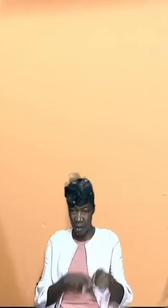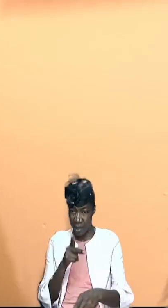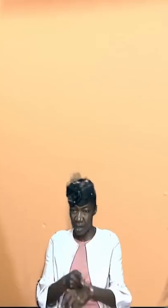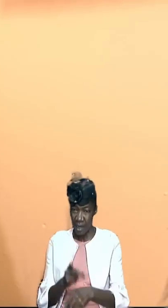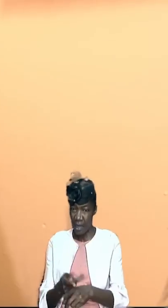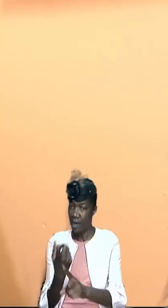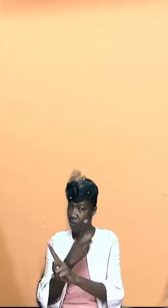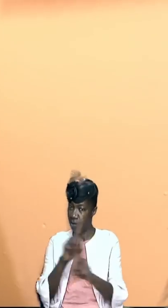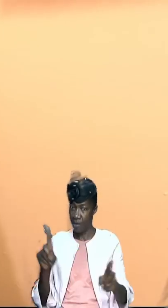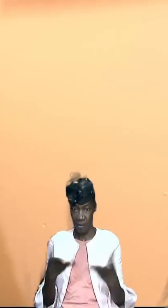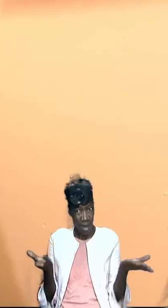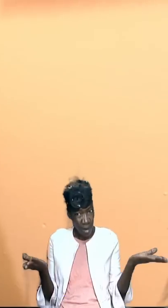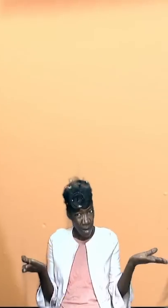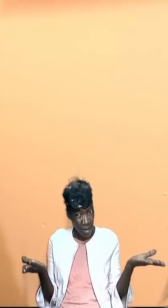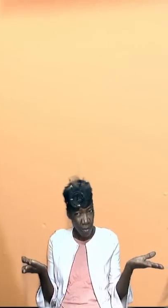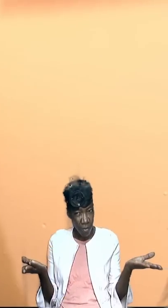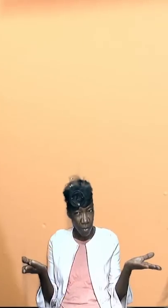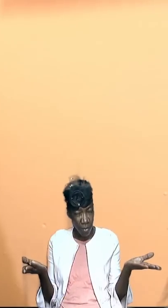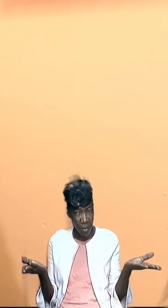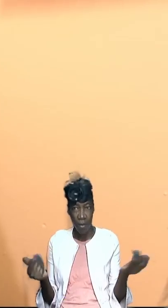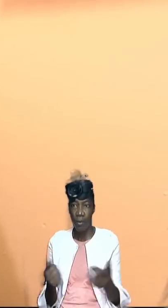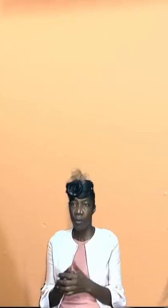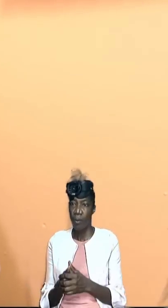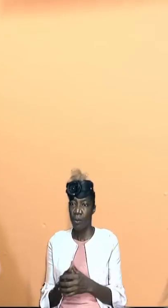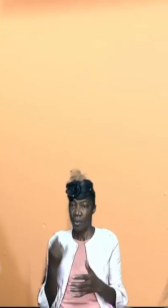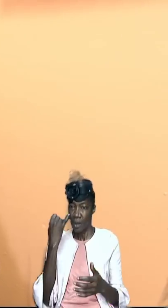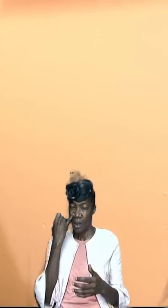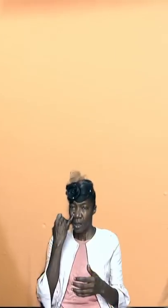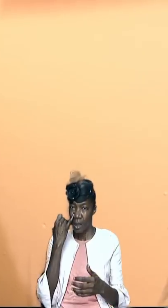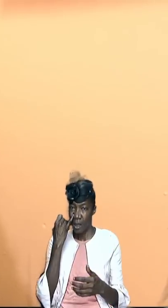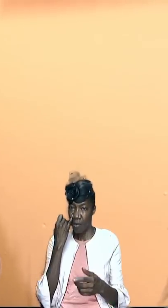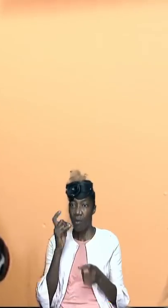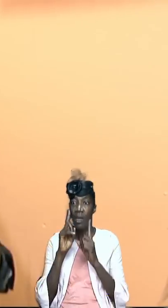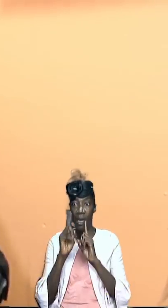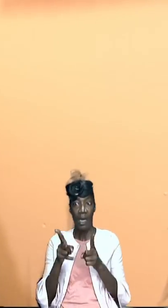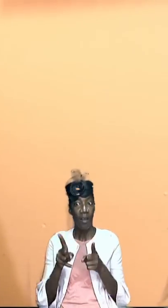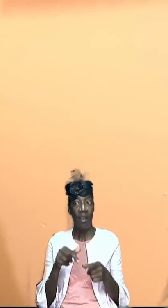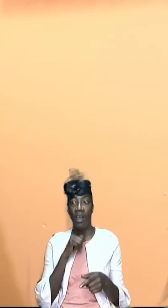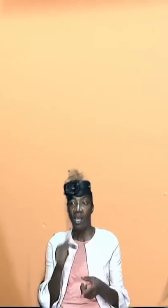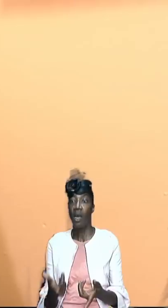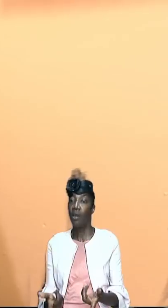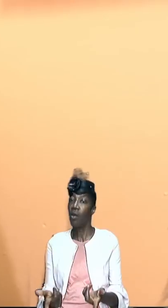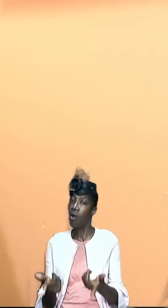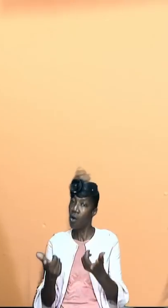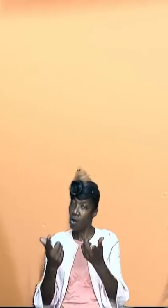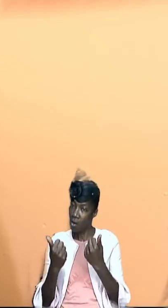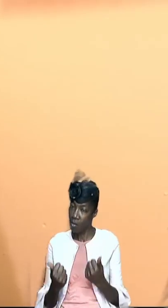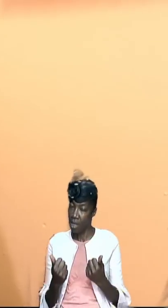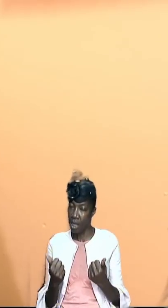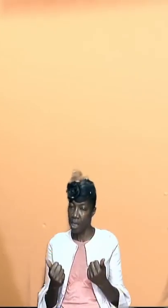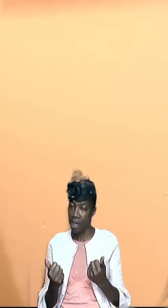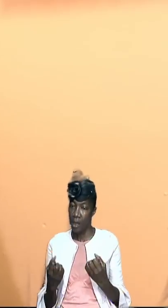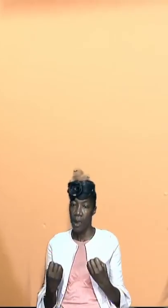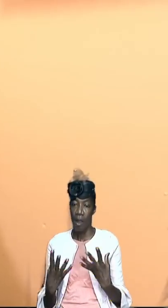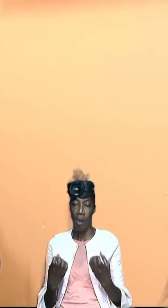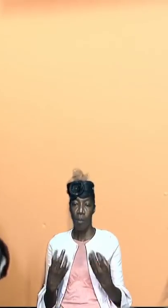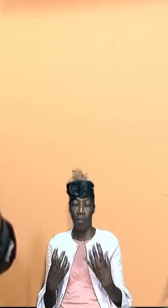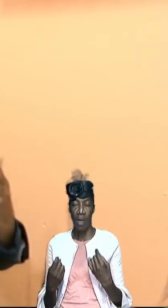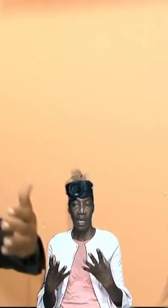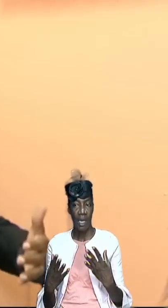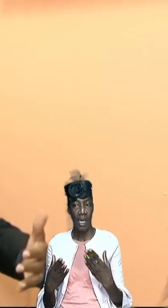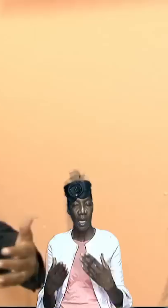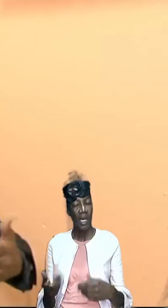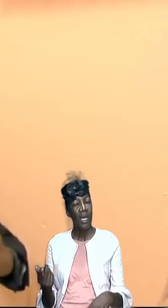diversity? And if and when the answers are not forthcoming, there are many that tend to